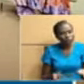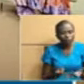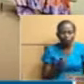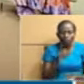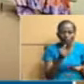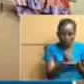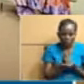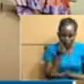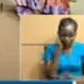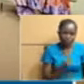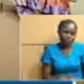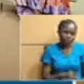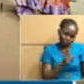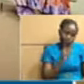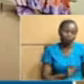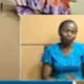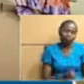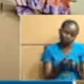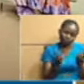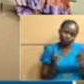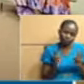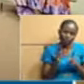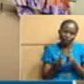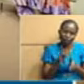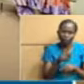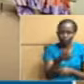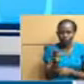understand this and the audience following us?